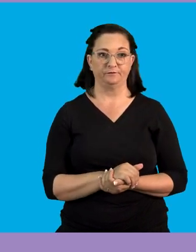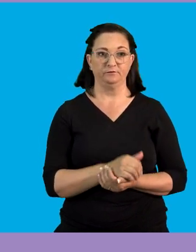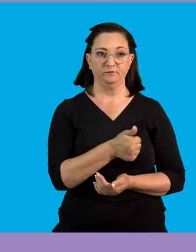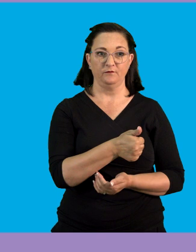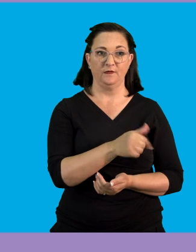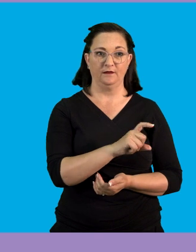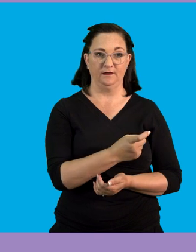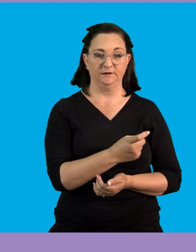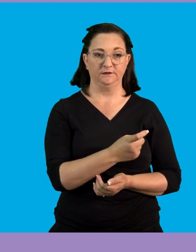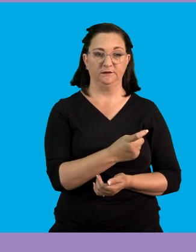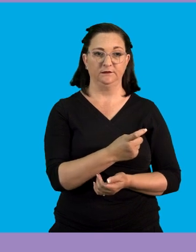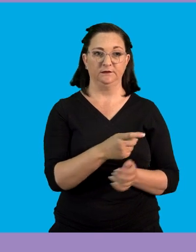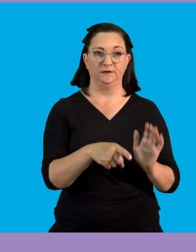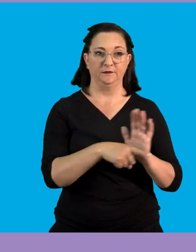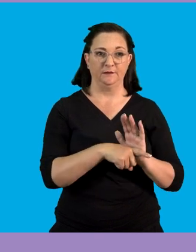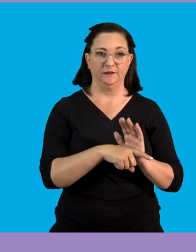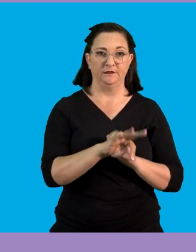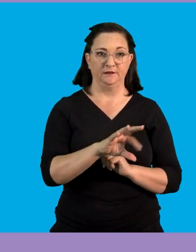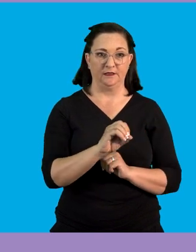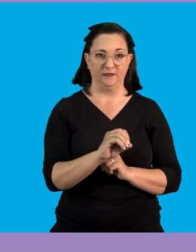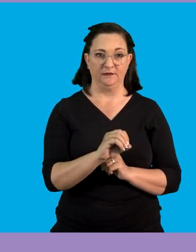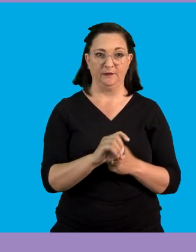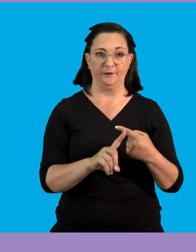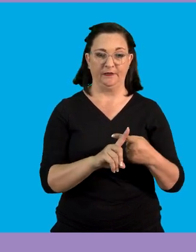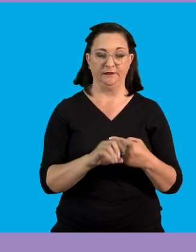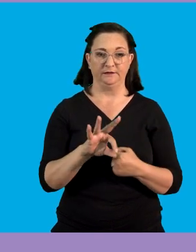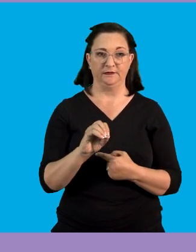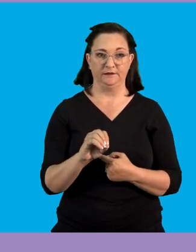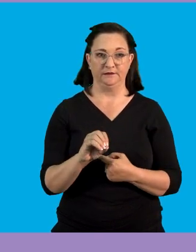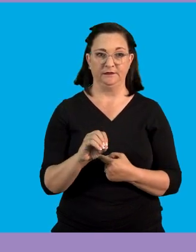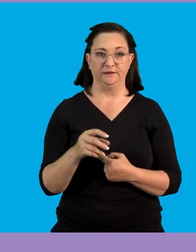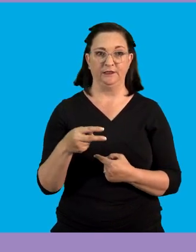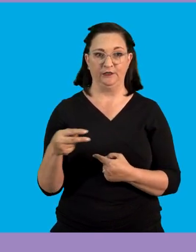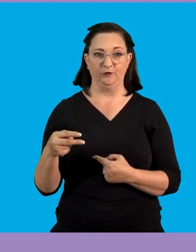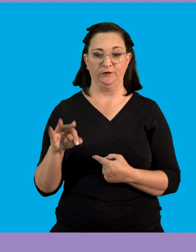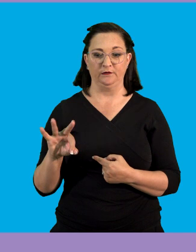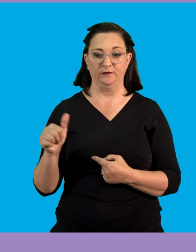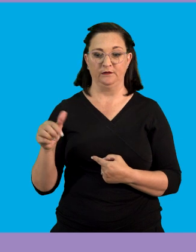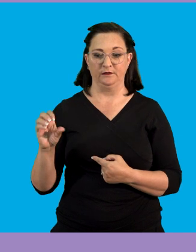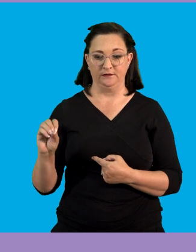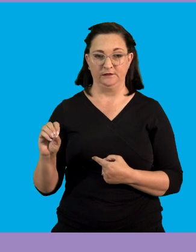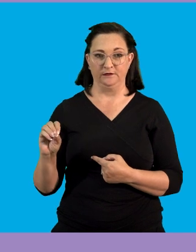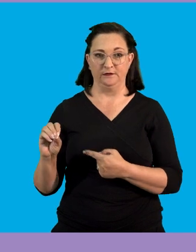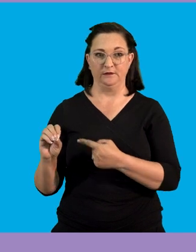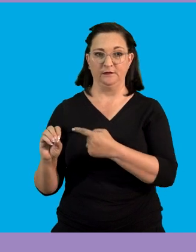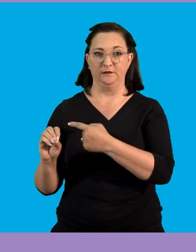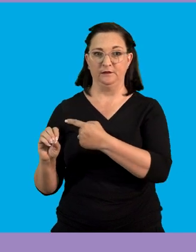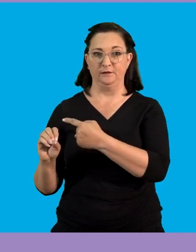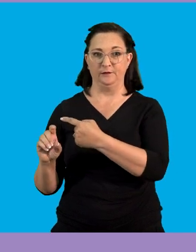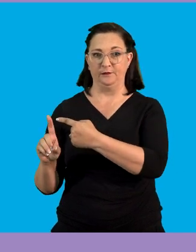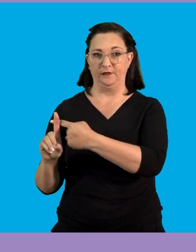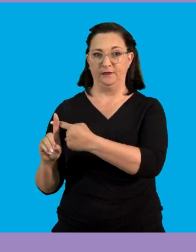degrees. So that it would be 6x minus 30 plus 30 degrees equals